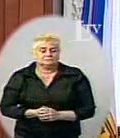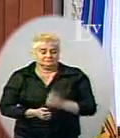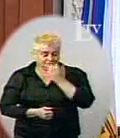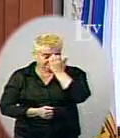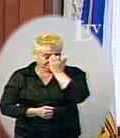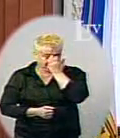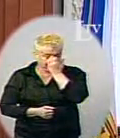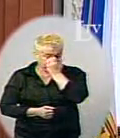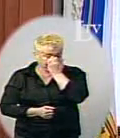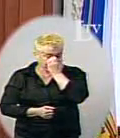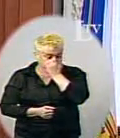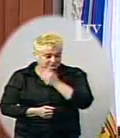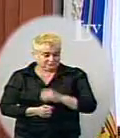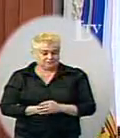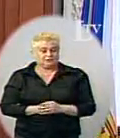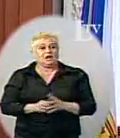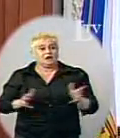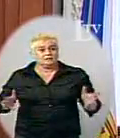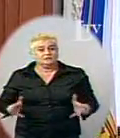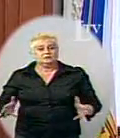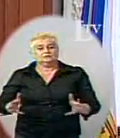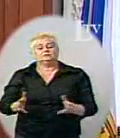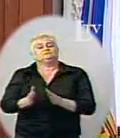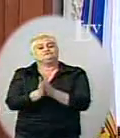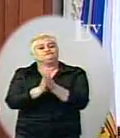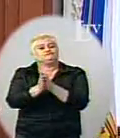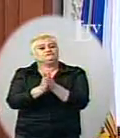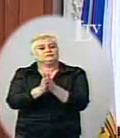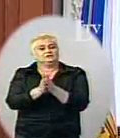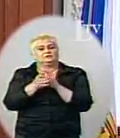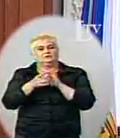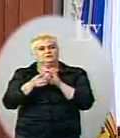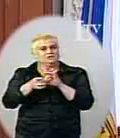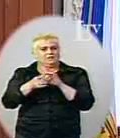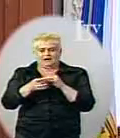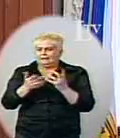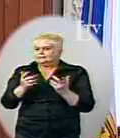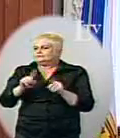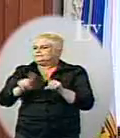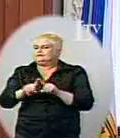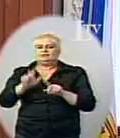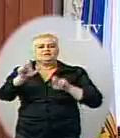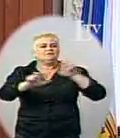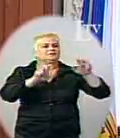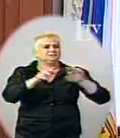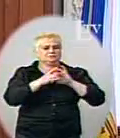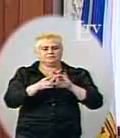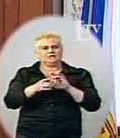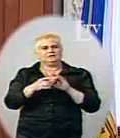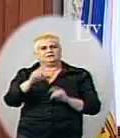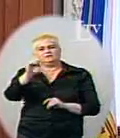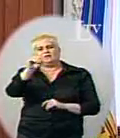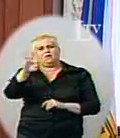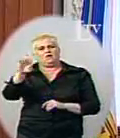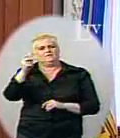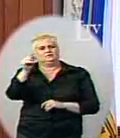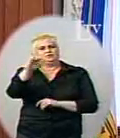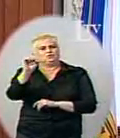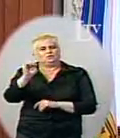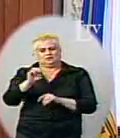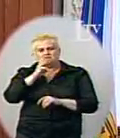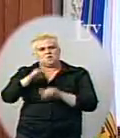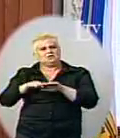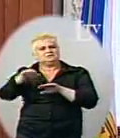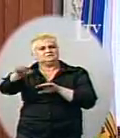Fostering renewed interest and unprecedented investment in offshore resources, promoting